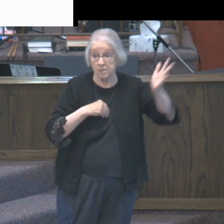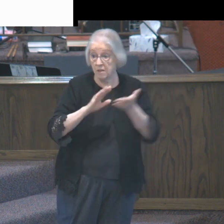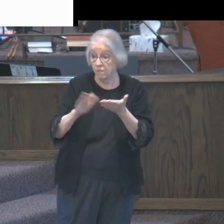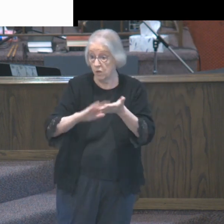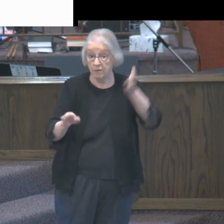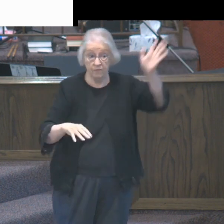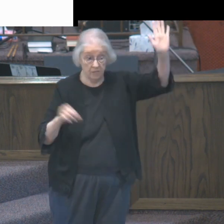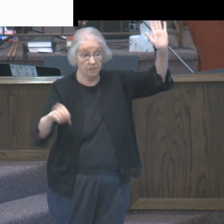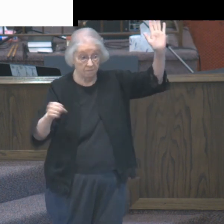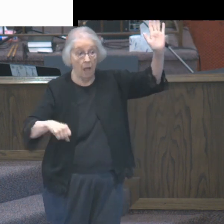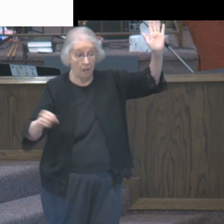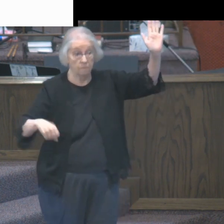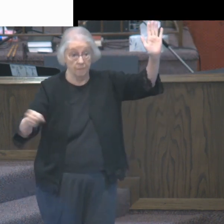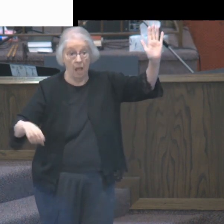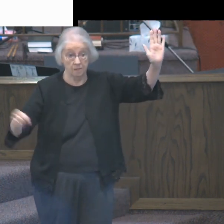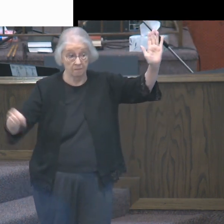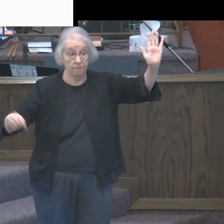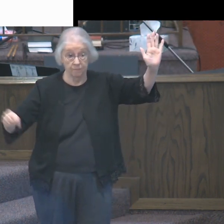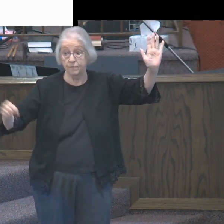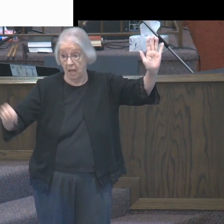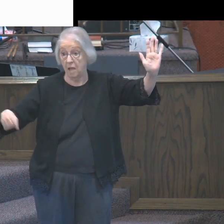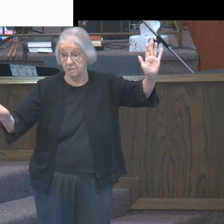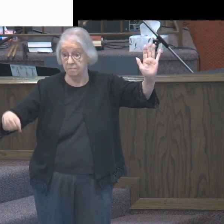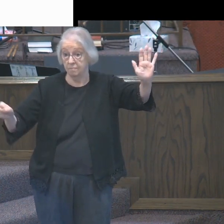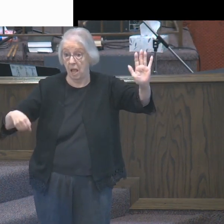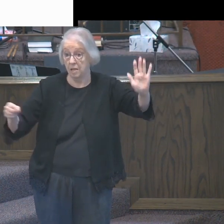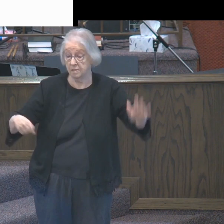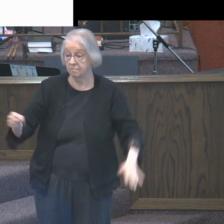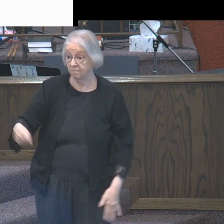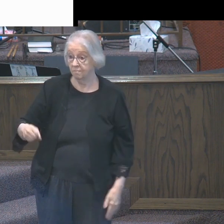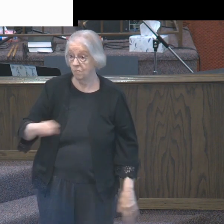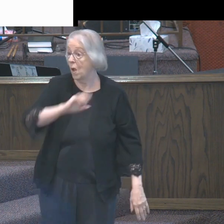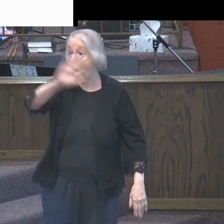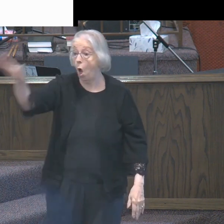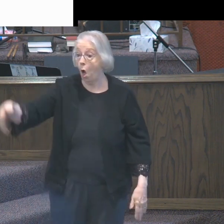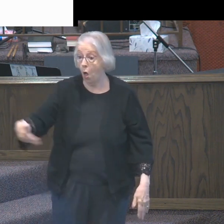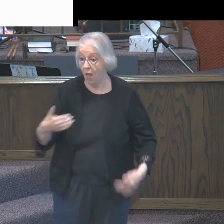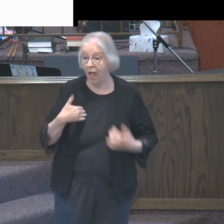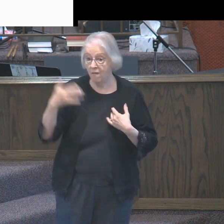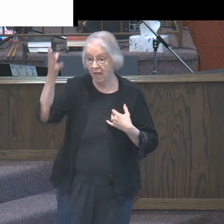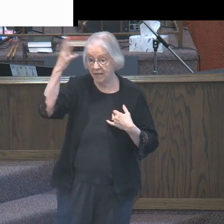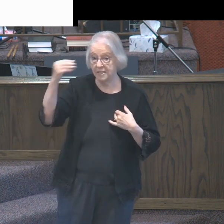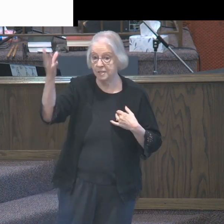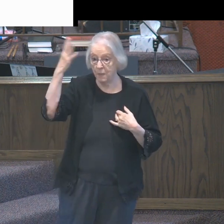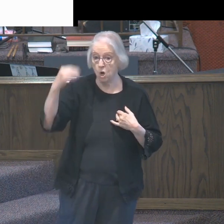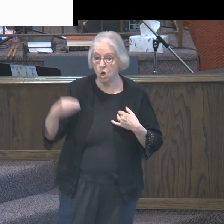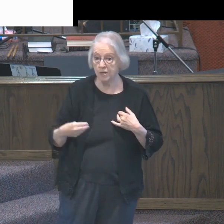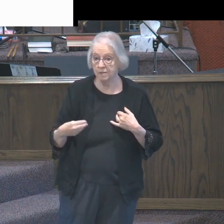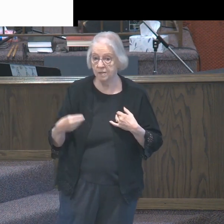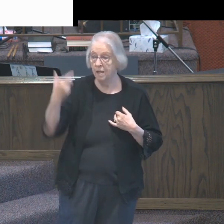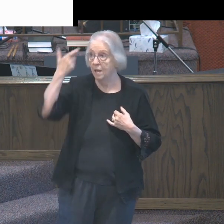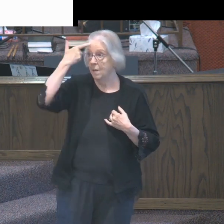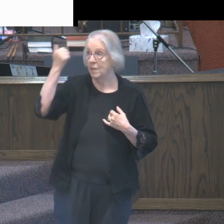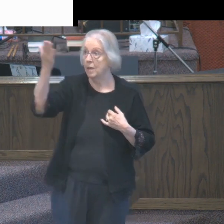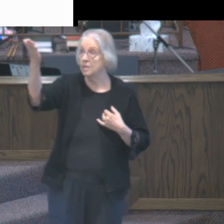is love, and by very definition love, there could be